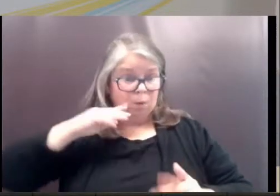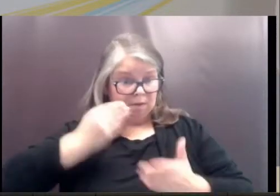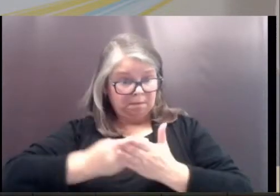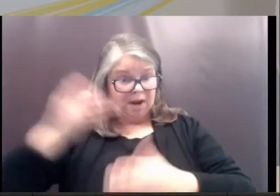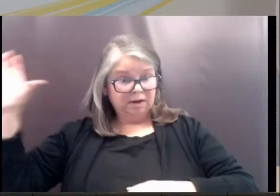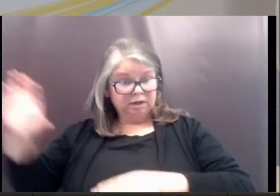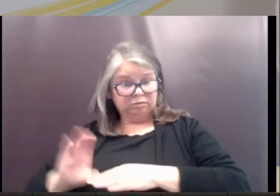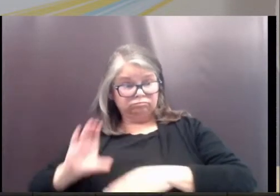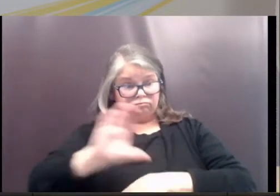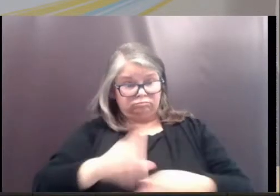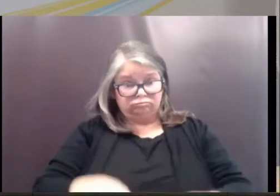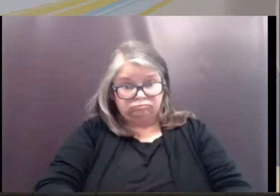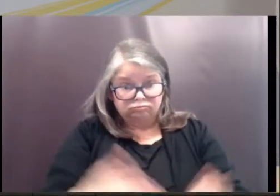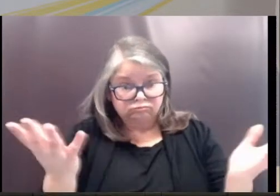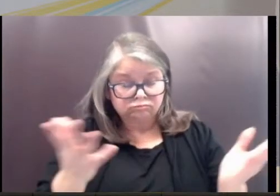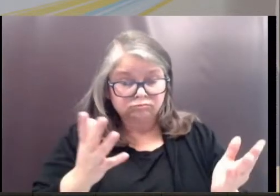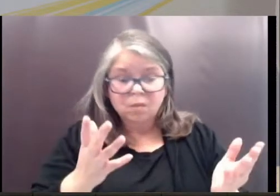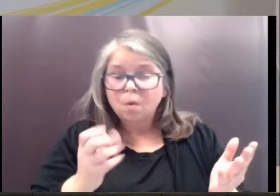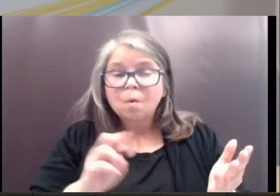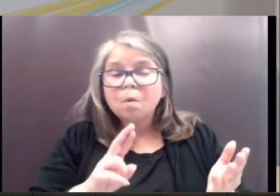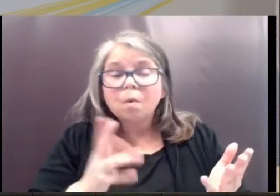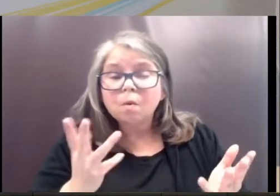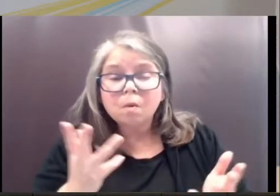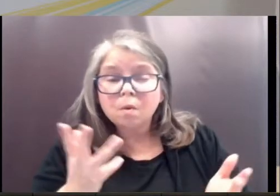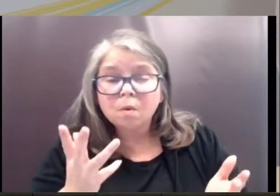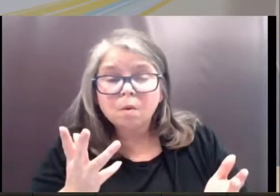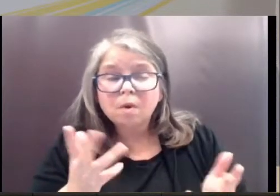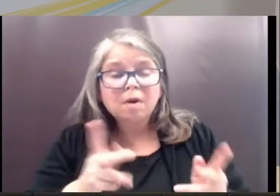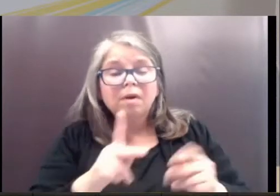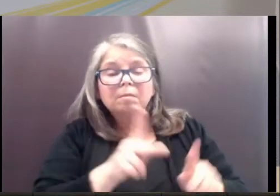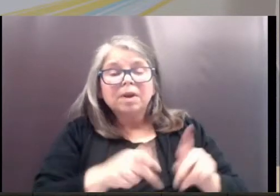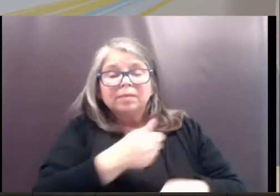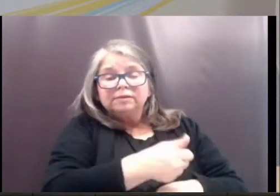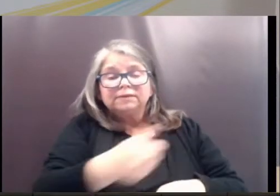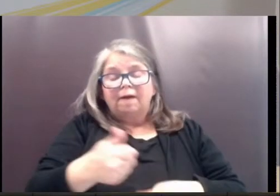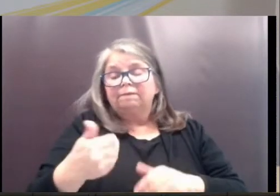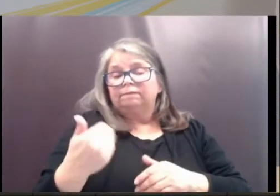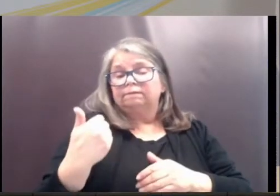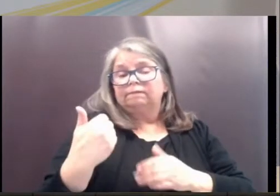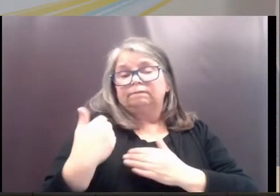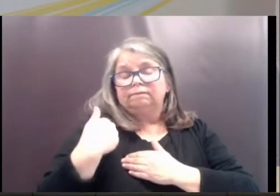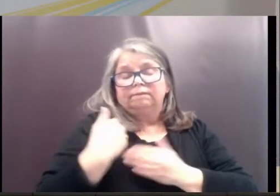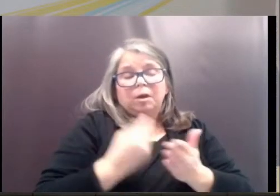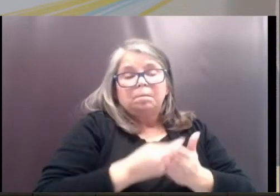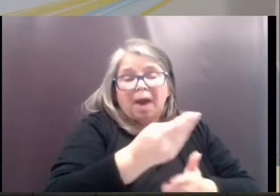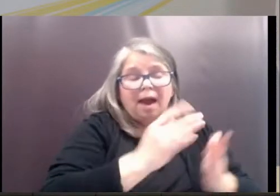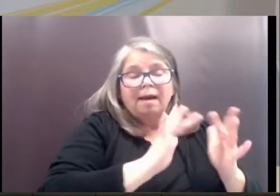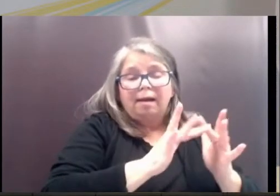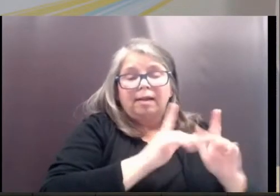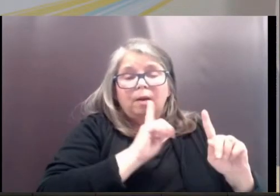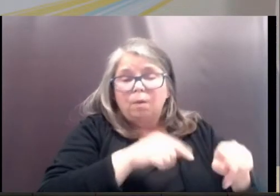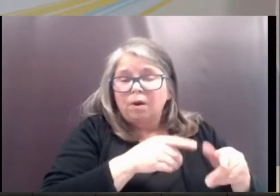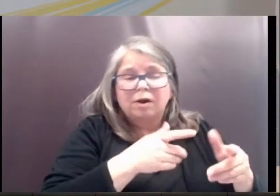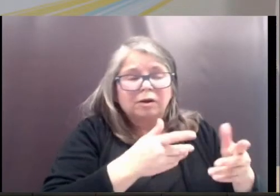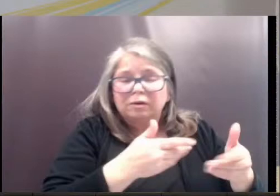or is it simply going to be something people can buy online at their own